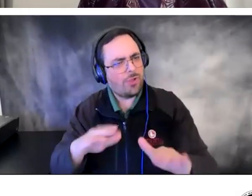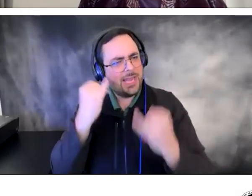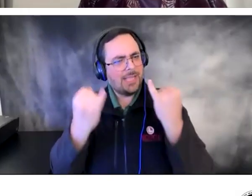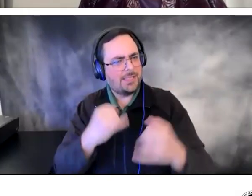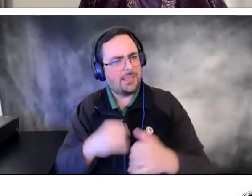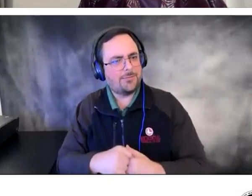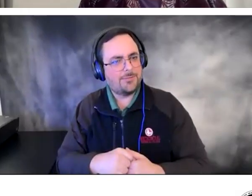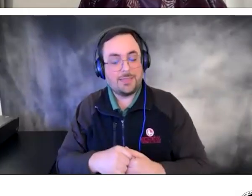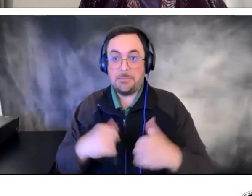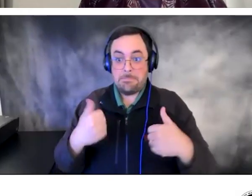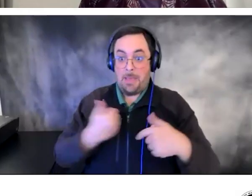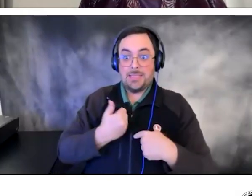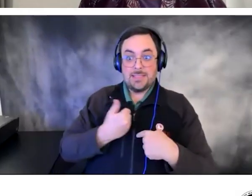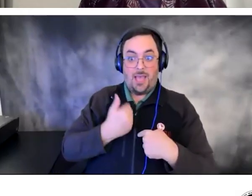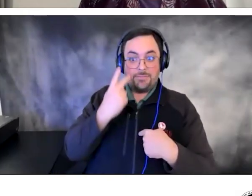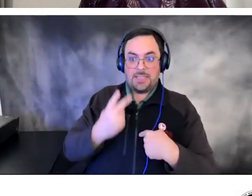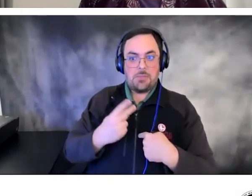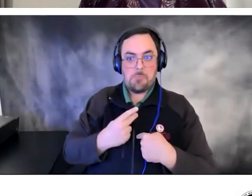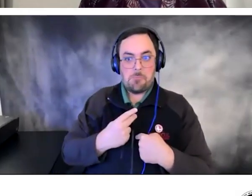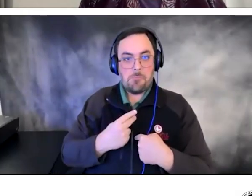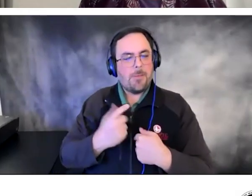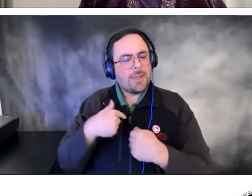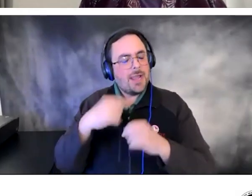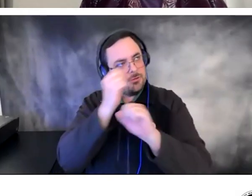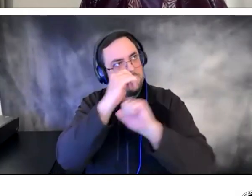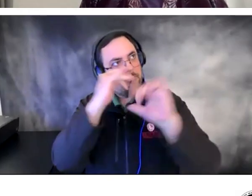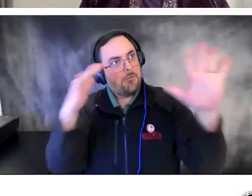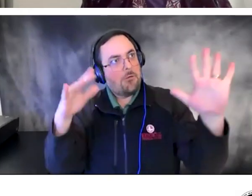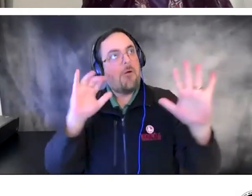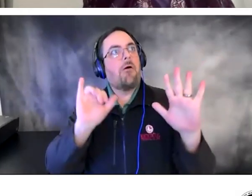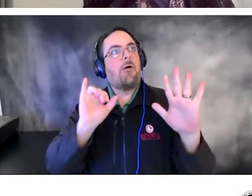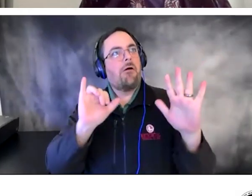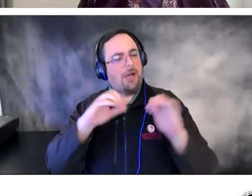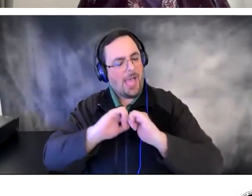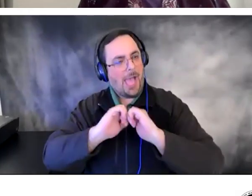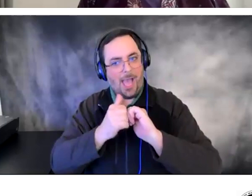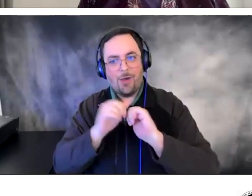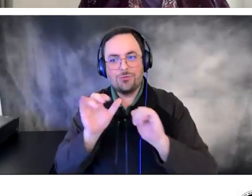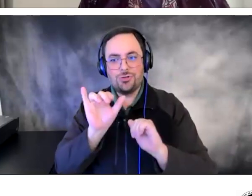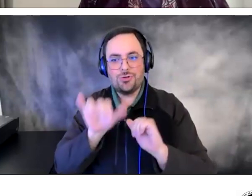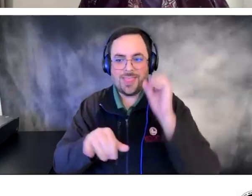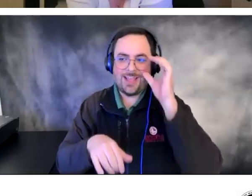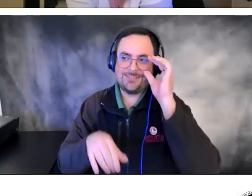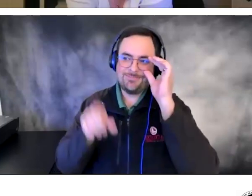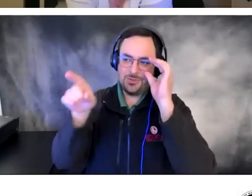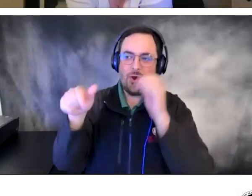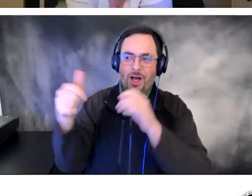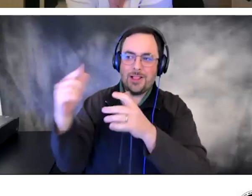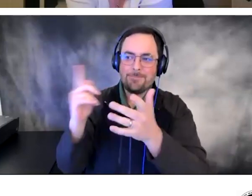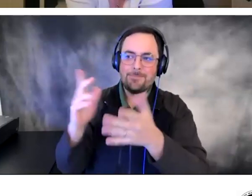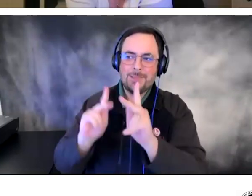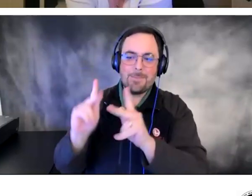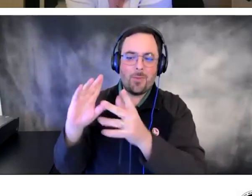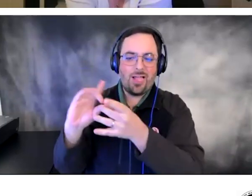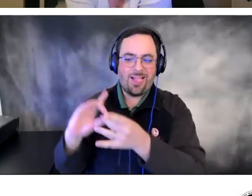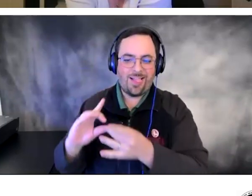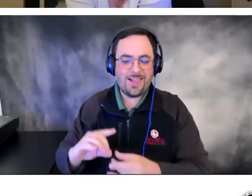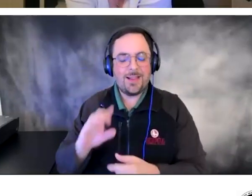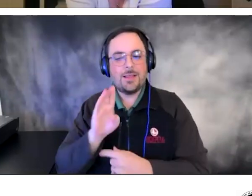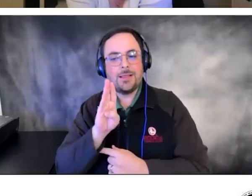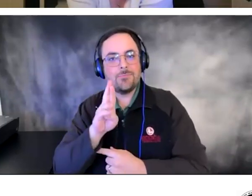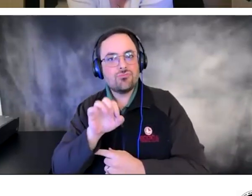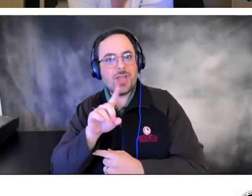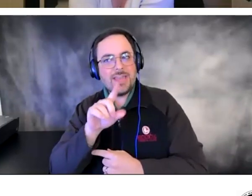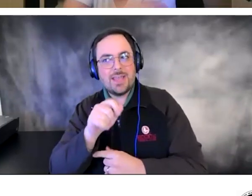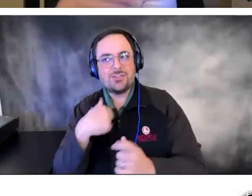That's a great question. But no, I have not personally seen one done, but I can sure imagine how to do it, just the And so same then, as the others. so Brenda had